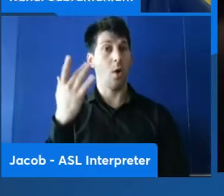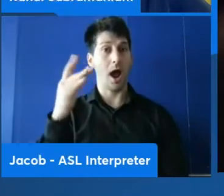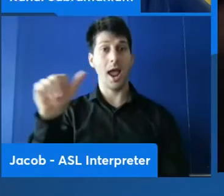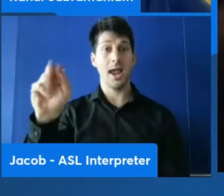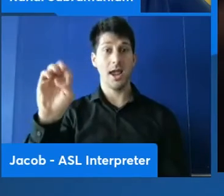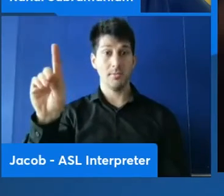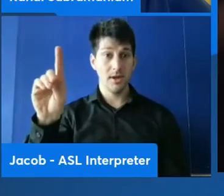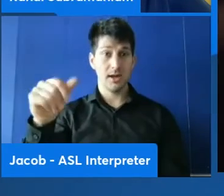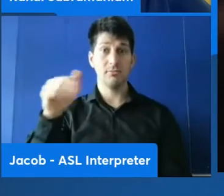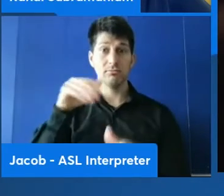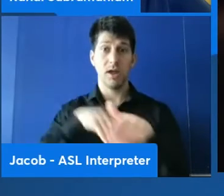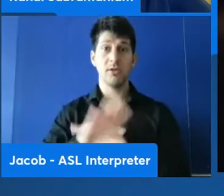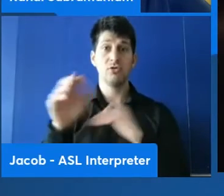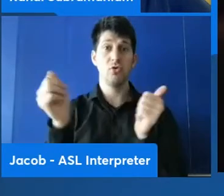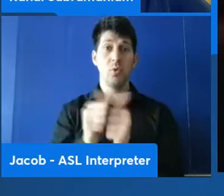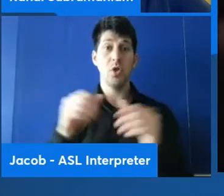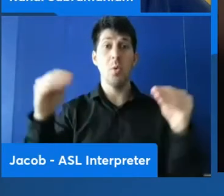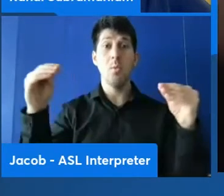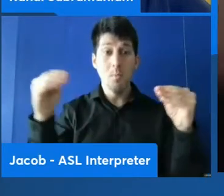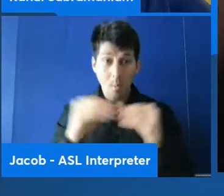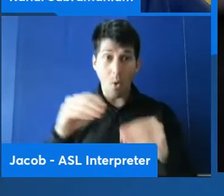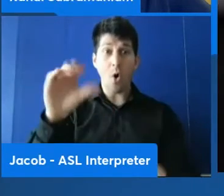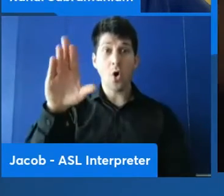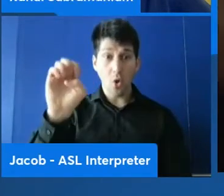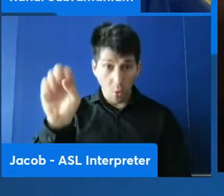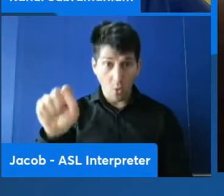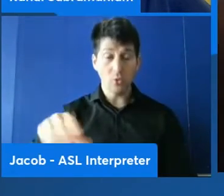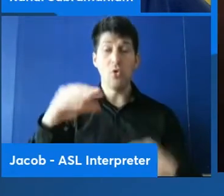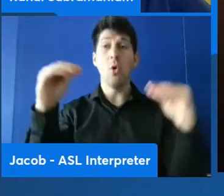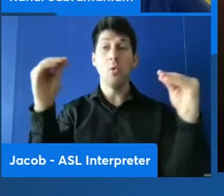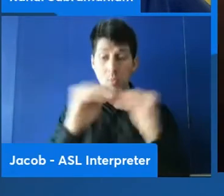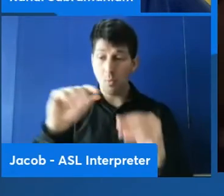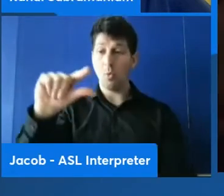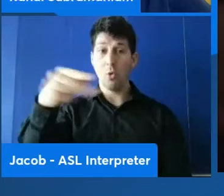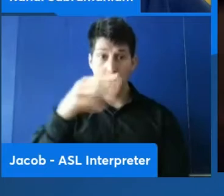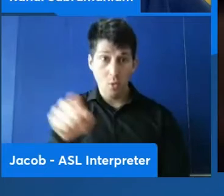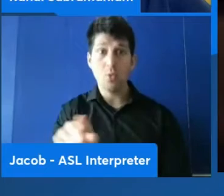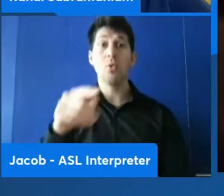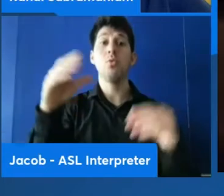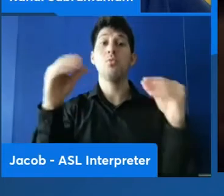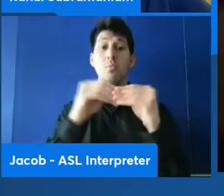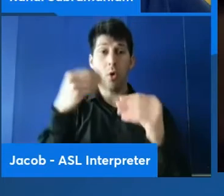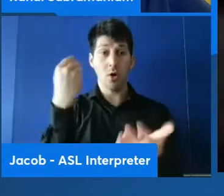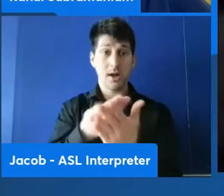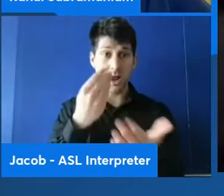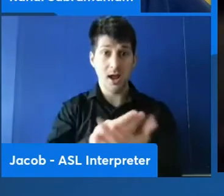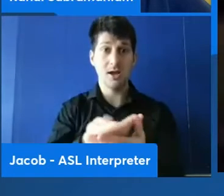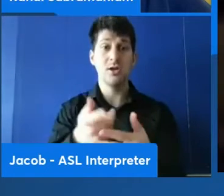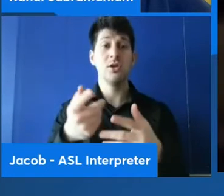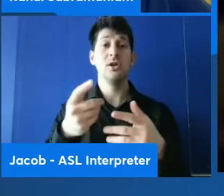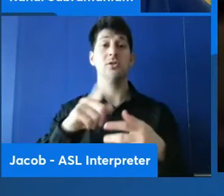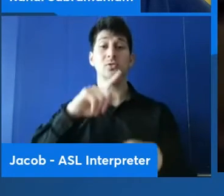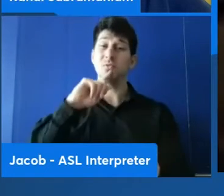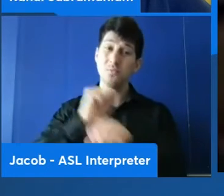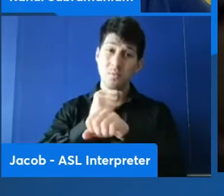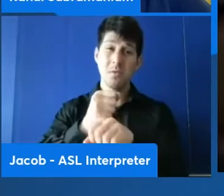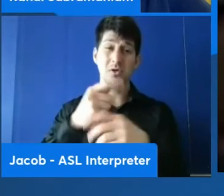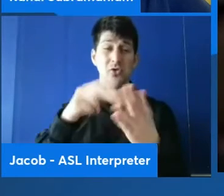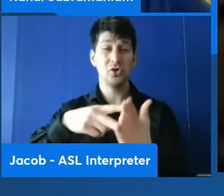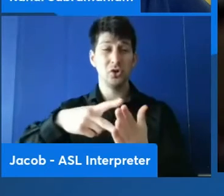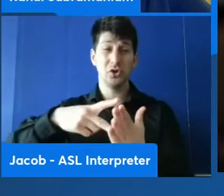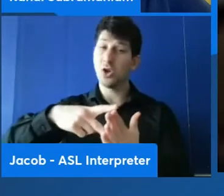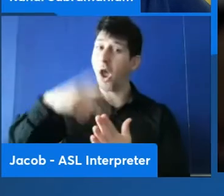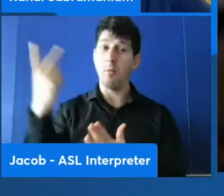AMD comes in with more cores, more gigahertz, more cache, and literally double